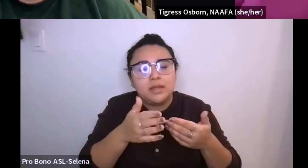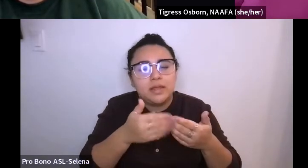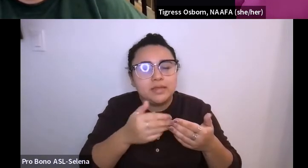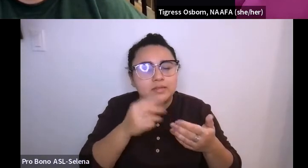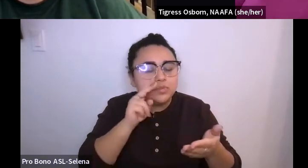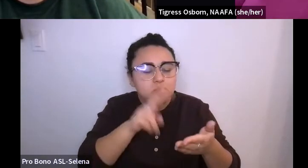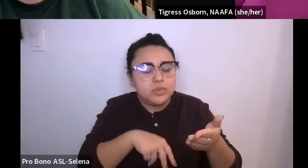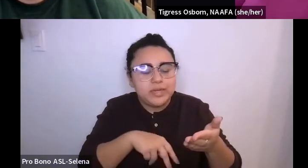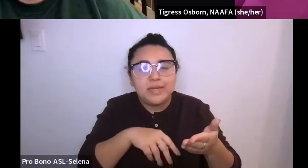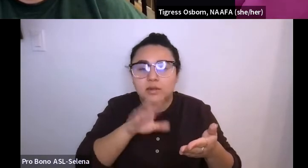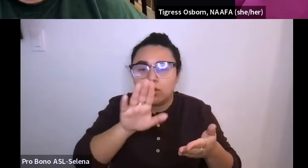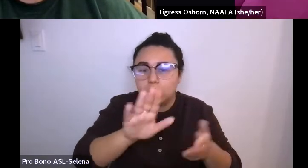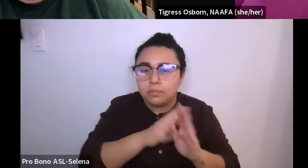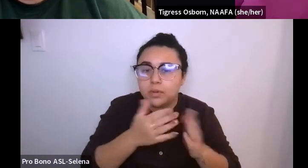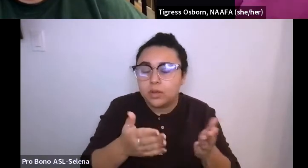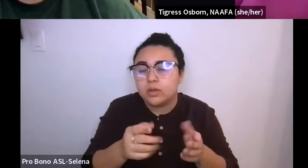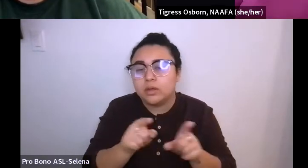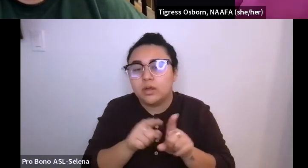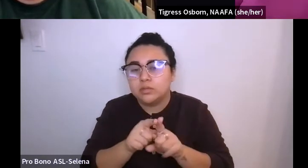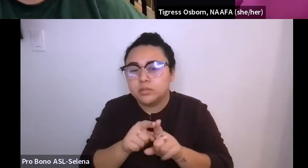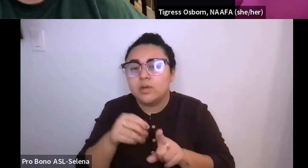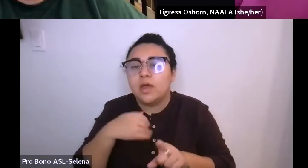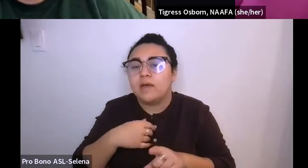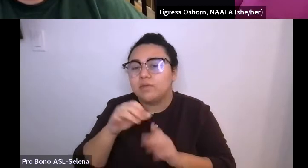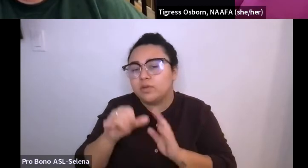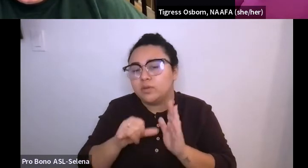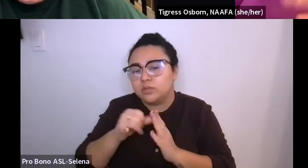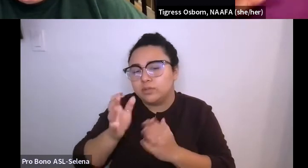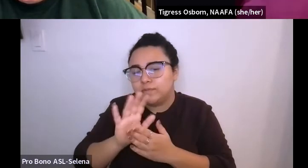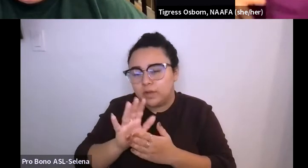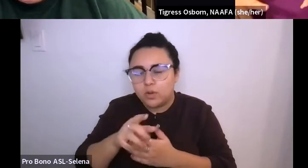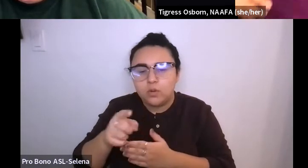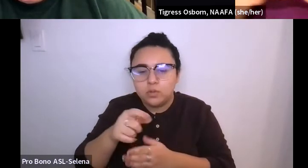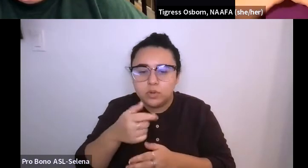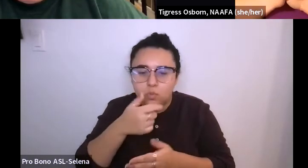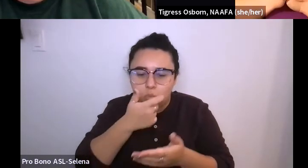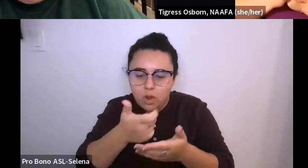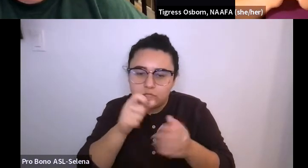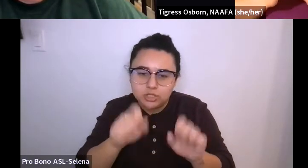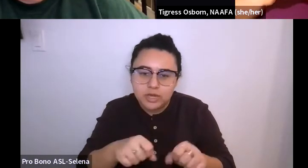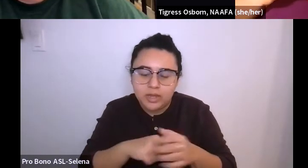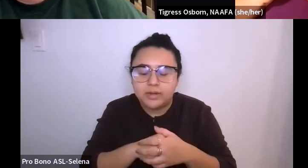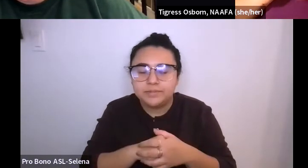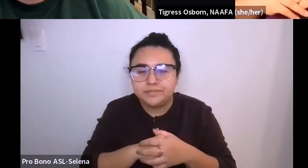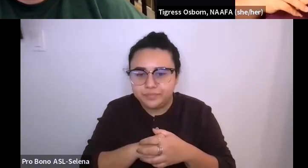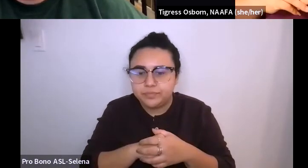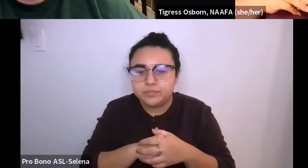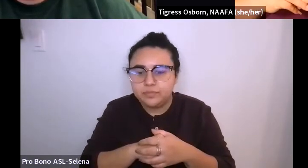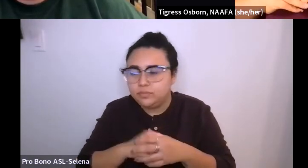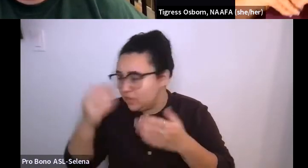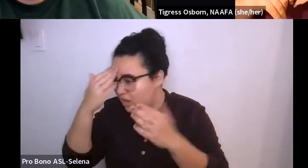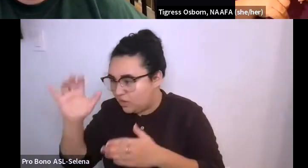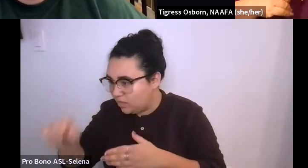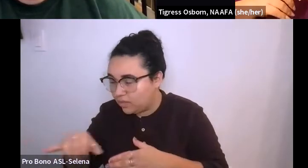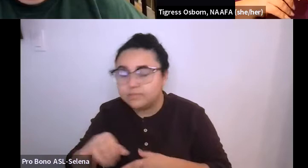a historic video from the early 70s of the Fat Underground that's now available on YouTube. So y'all should all check that out. And I didn't even know that.